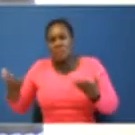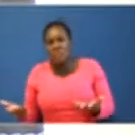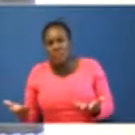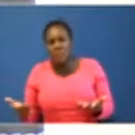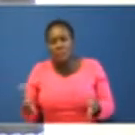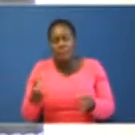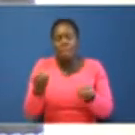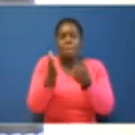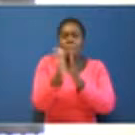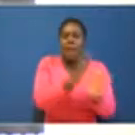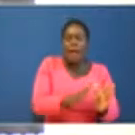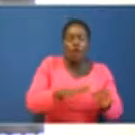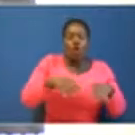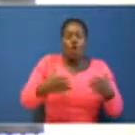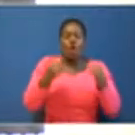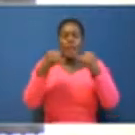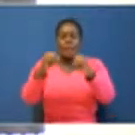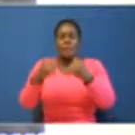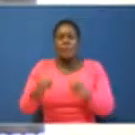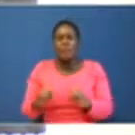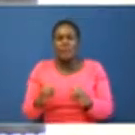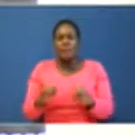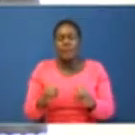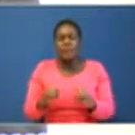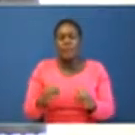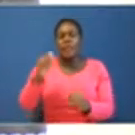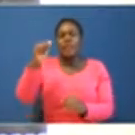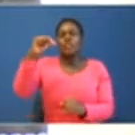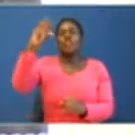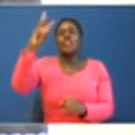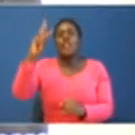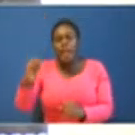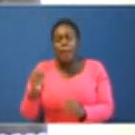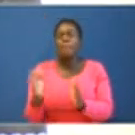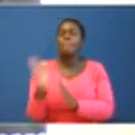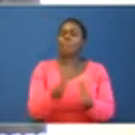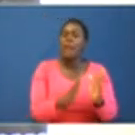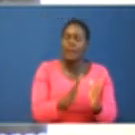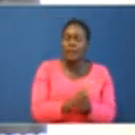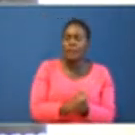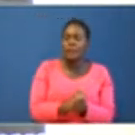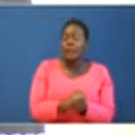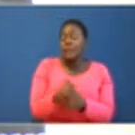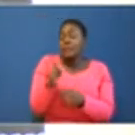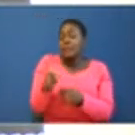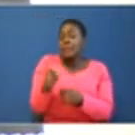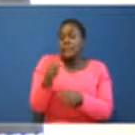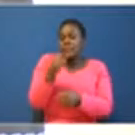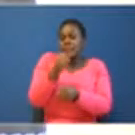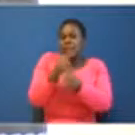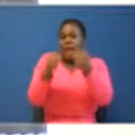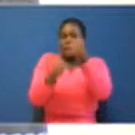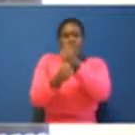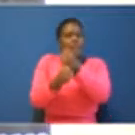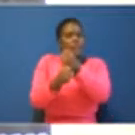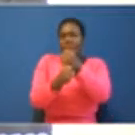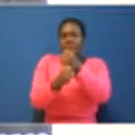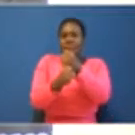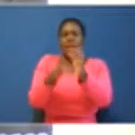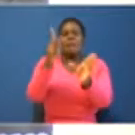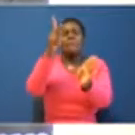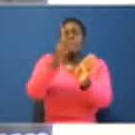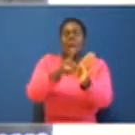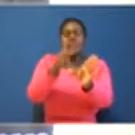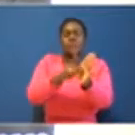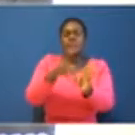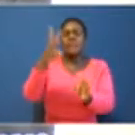plan uh were they implementing an annual development plan from the county assembly and so on because the way that was structured was that the participatory space